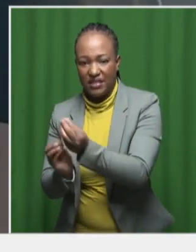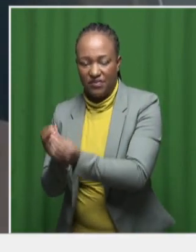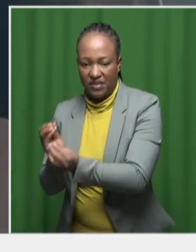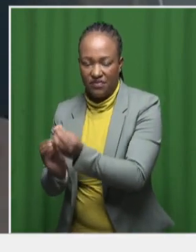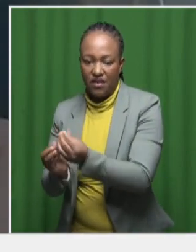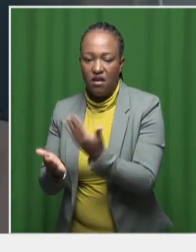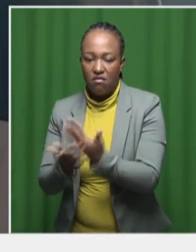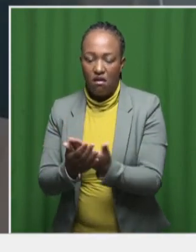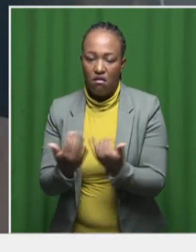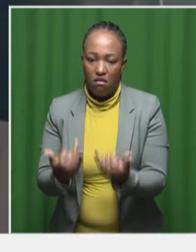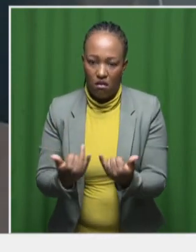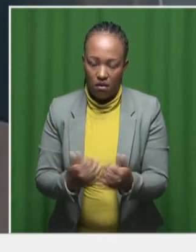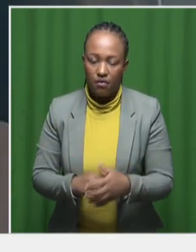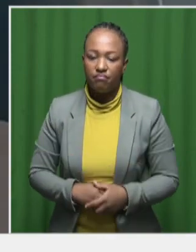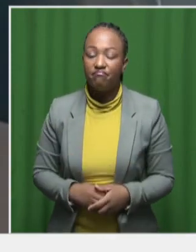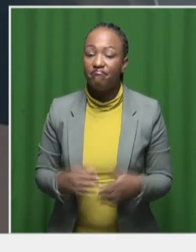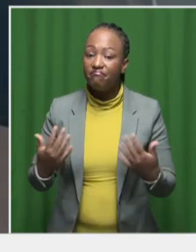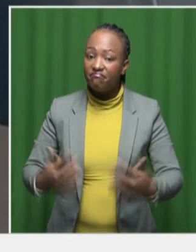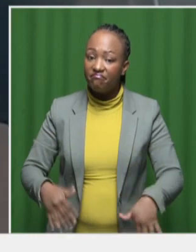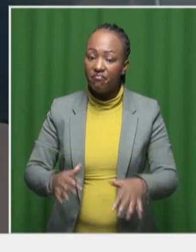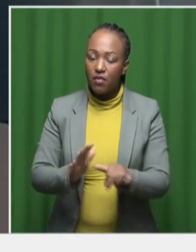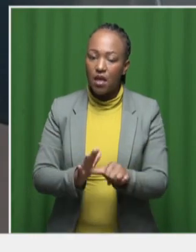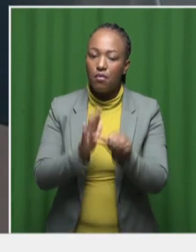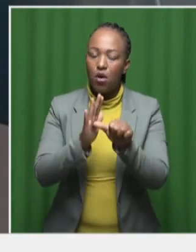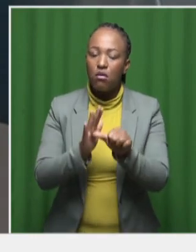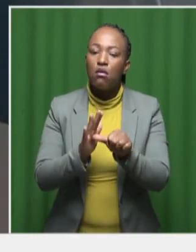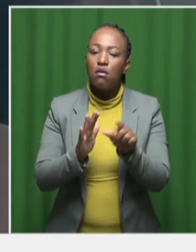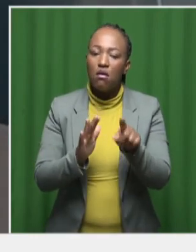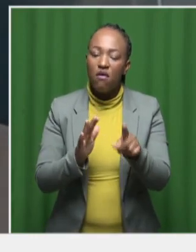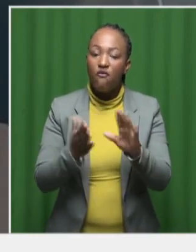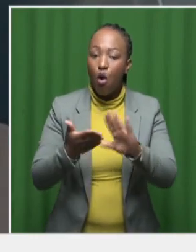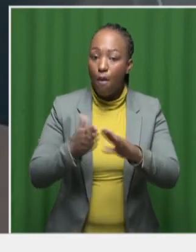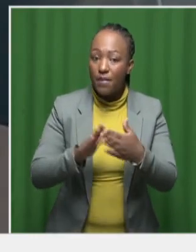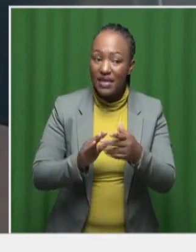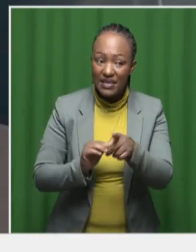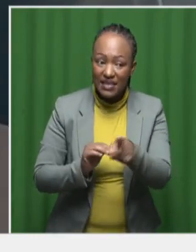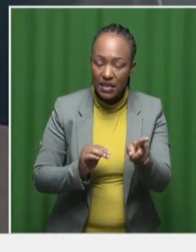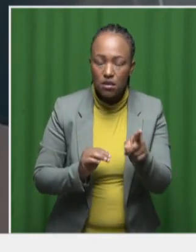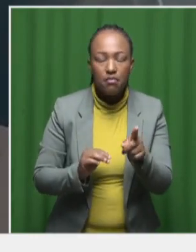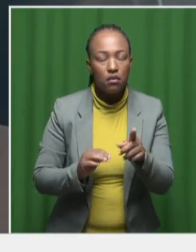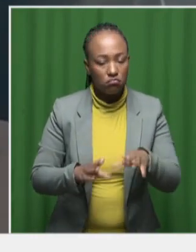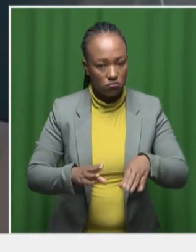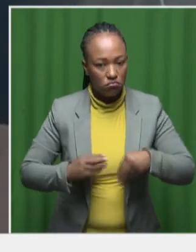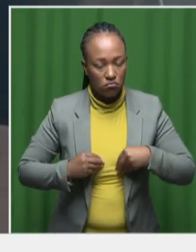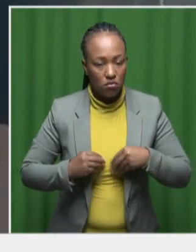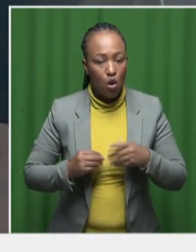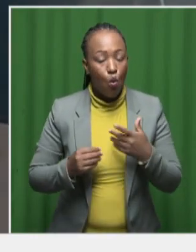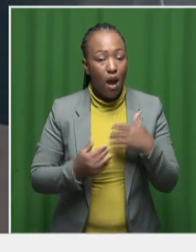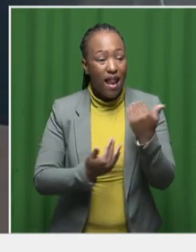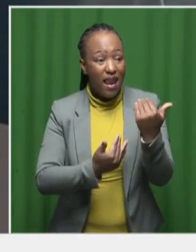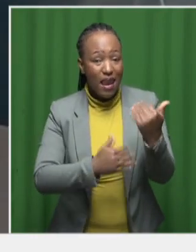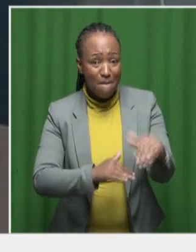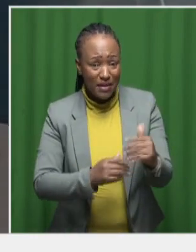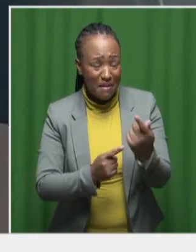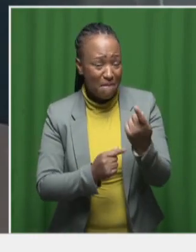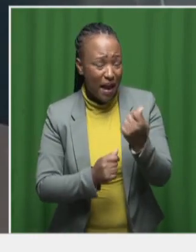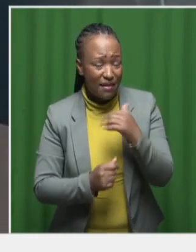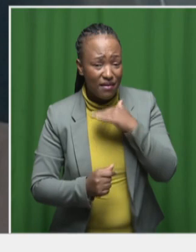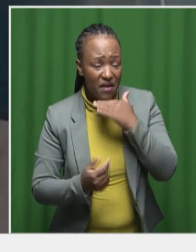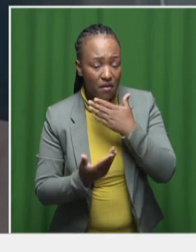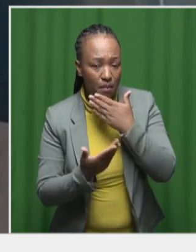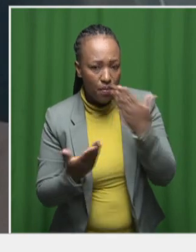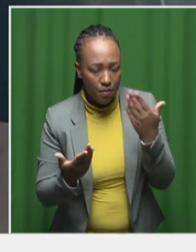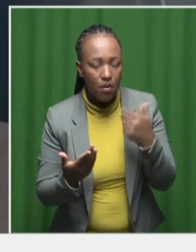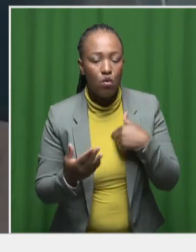foods. So it's important that communities also acknowledge that with the limited resources, we have done what we could have done as a city